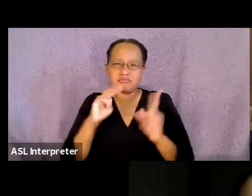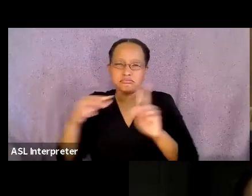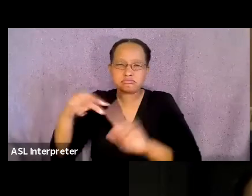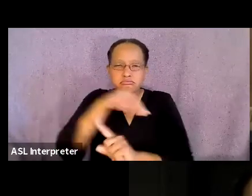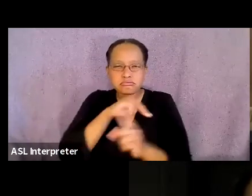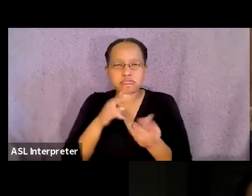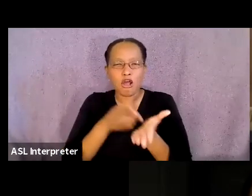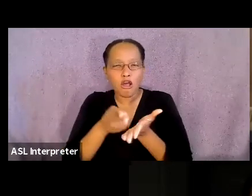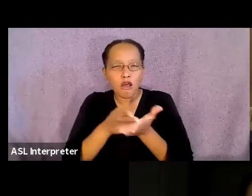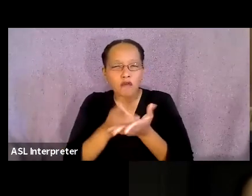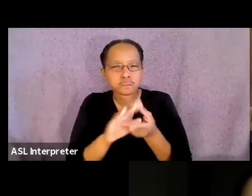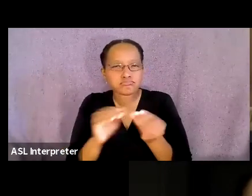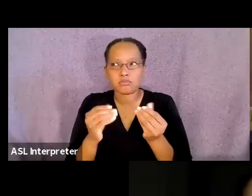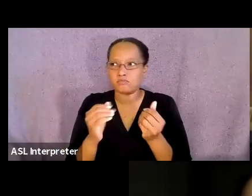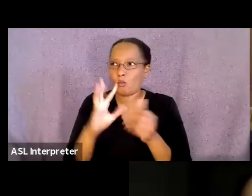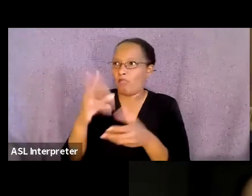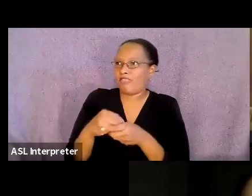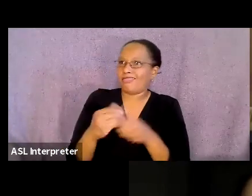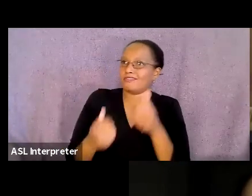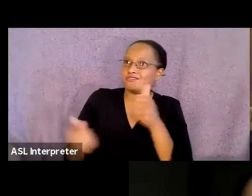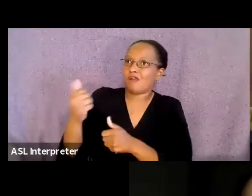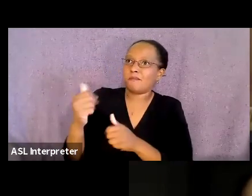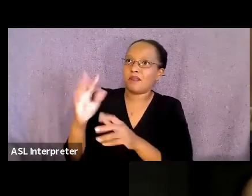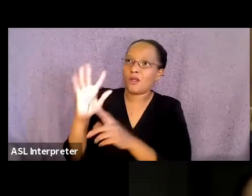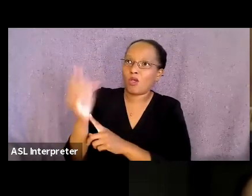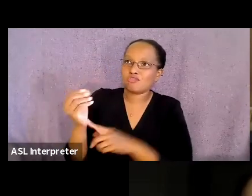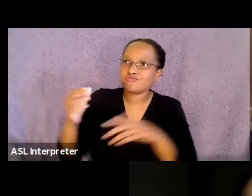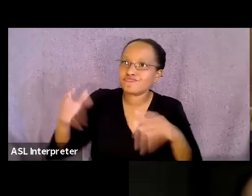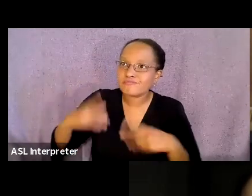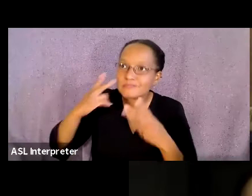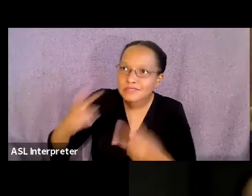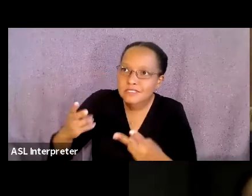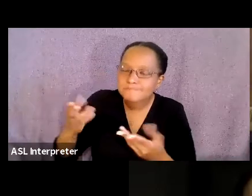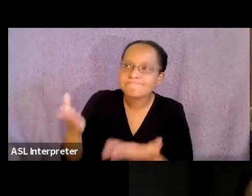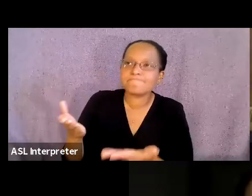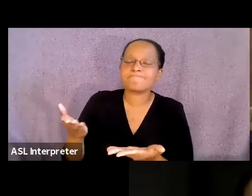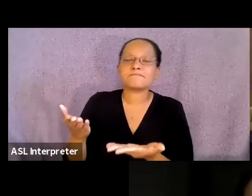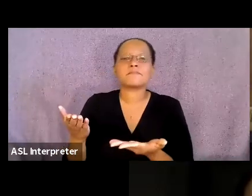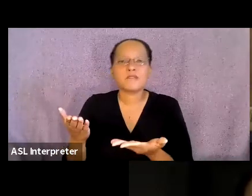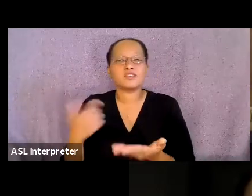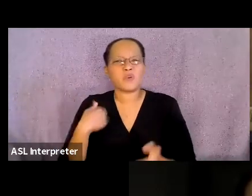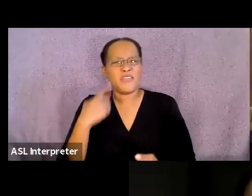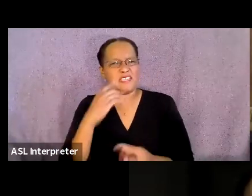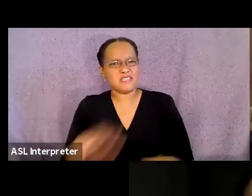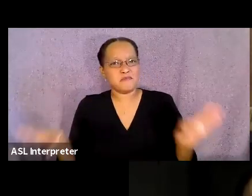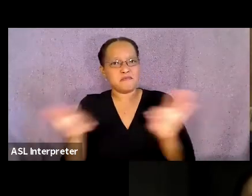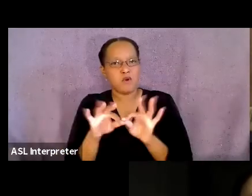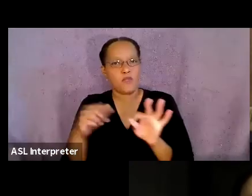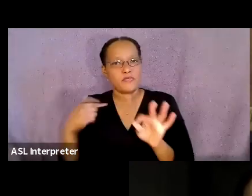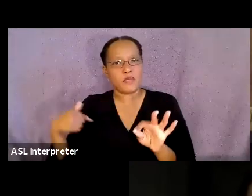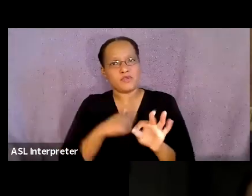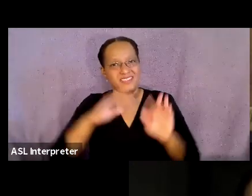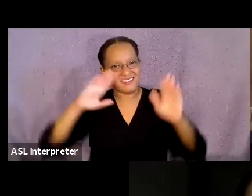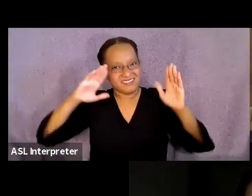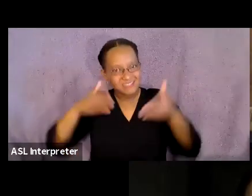mainstream culture. Right. And I think this is my opportunity to really center it on us. And it's very rare